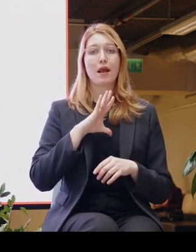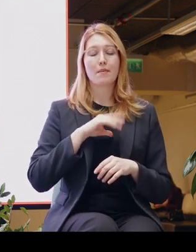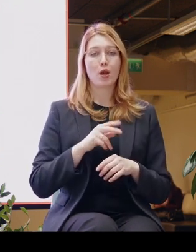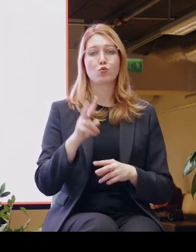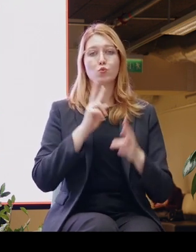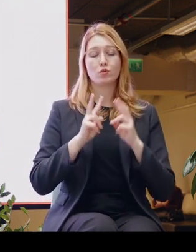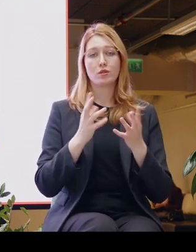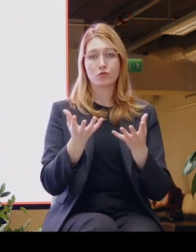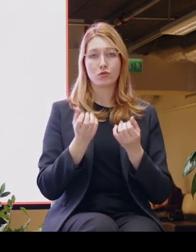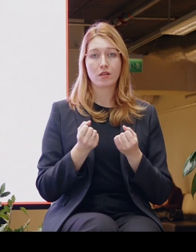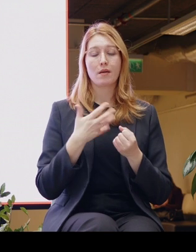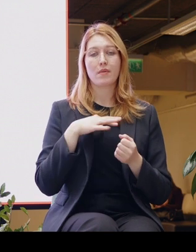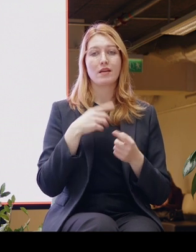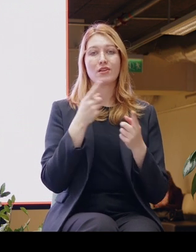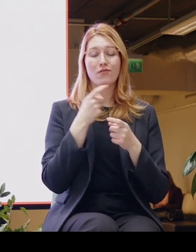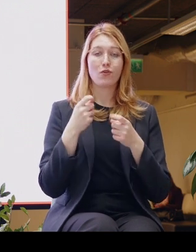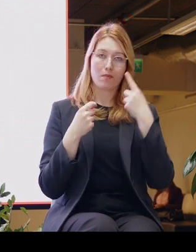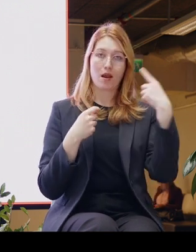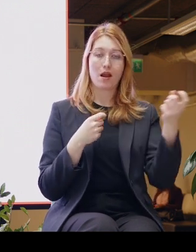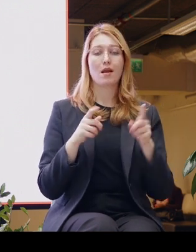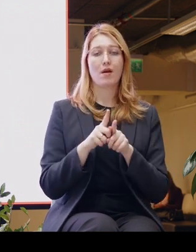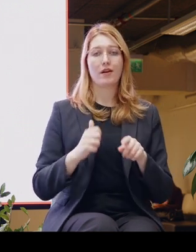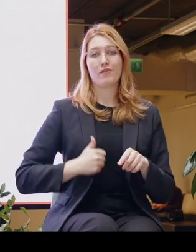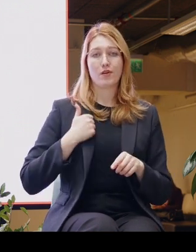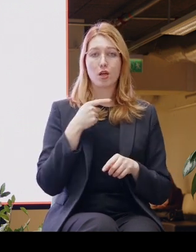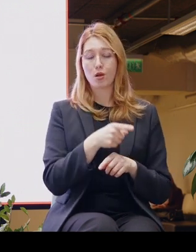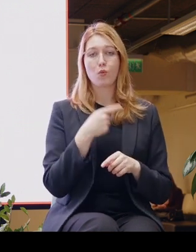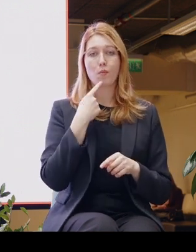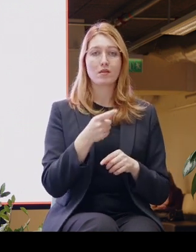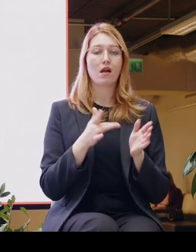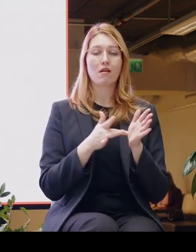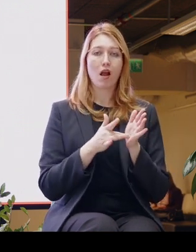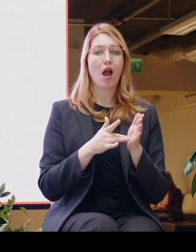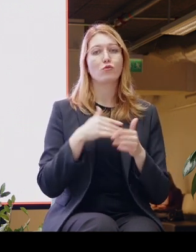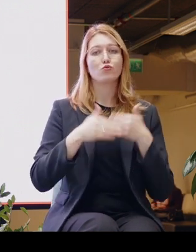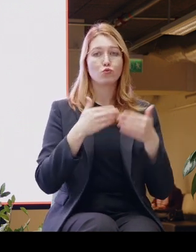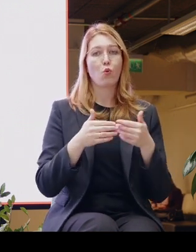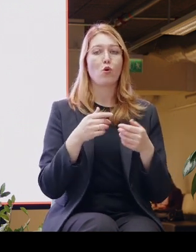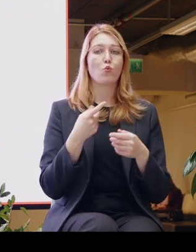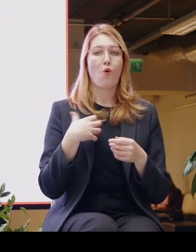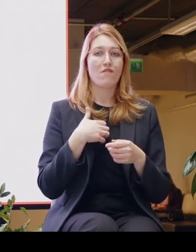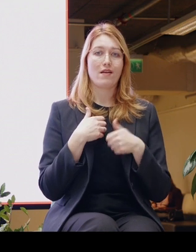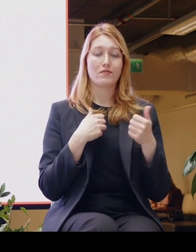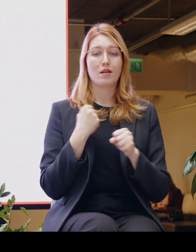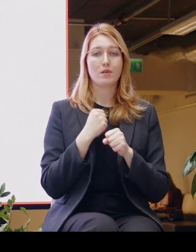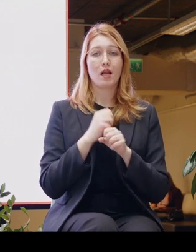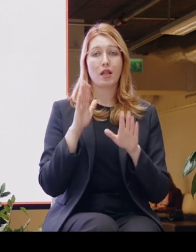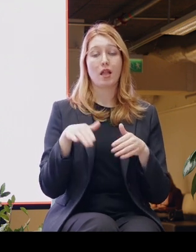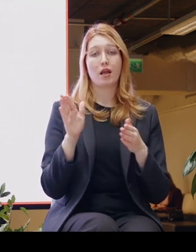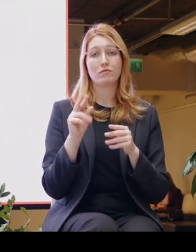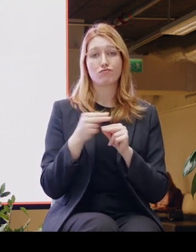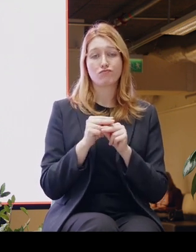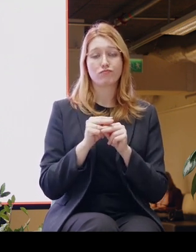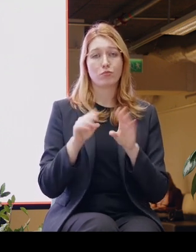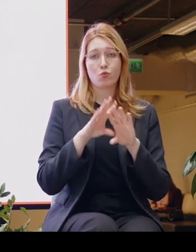complaint, we inform the company and ask what steps they will take to fix the problem. If an agreement is